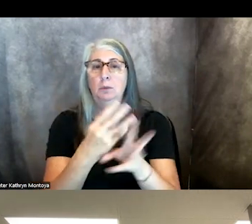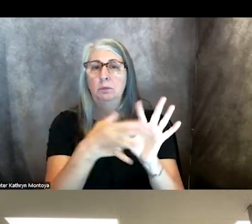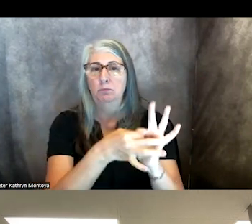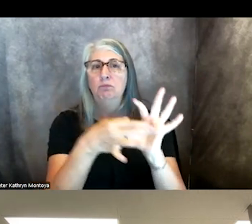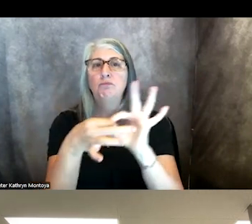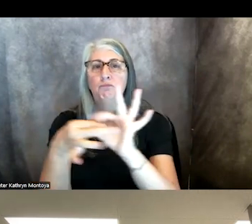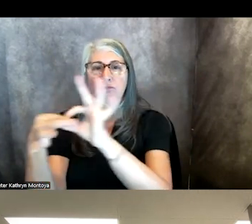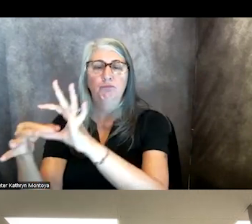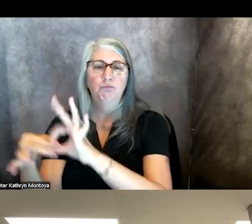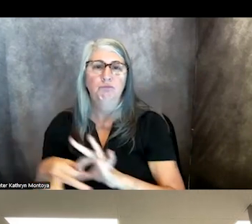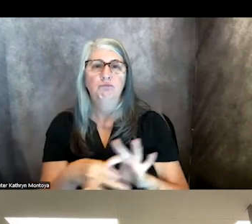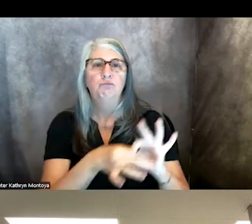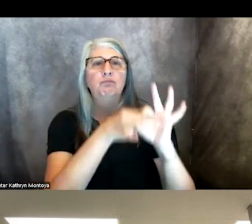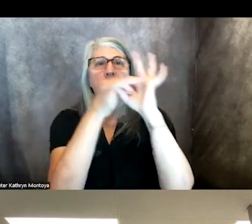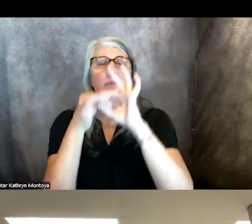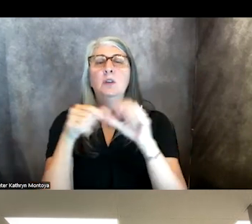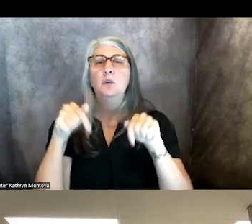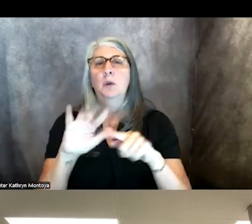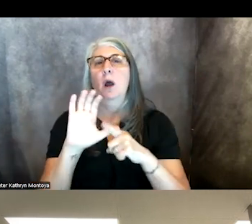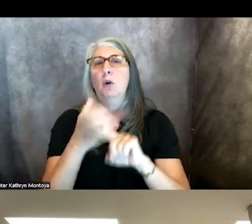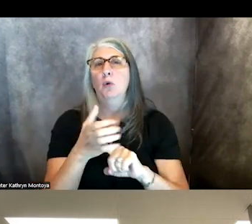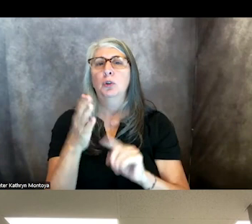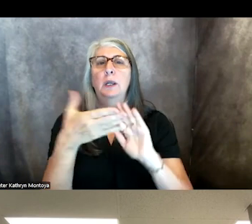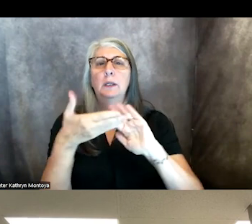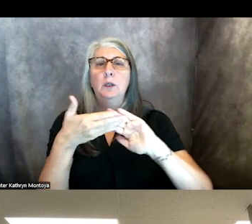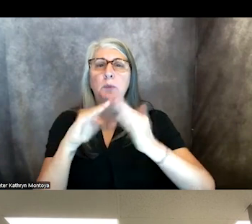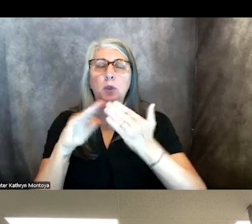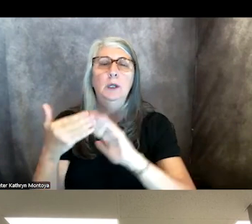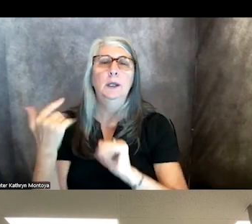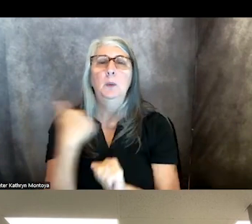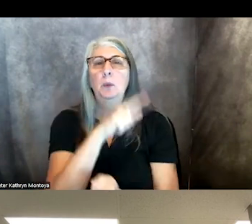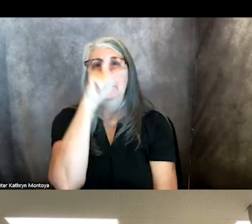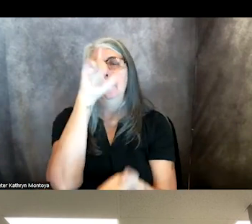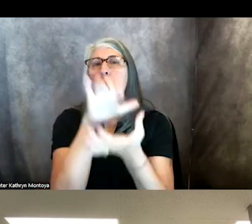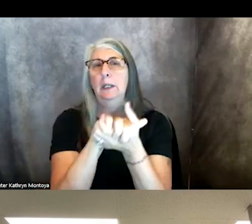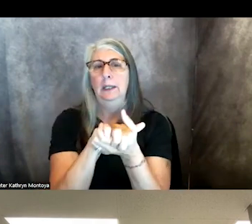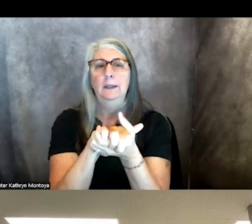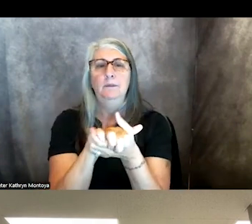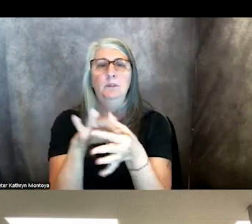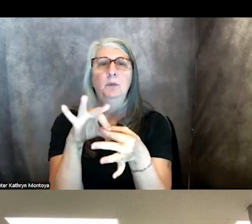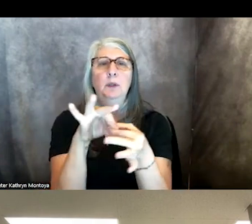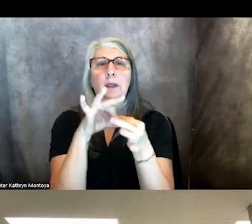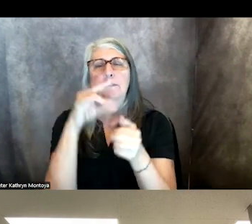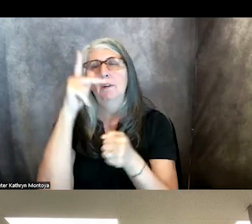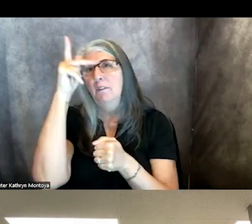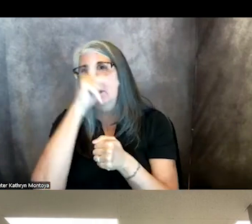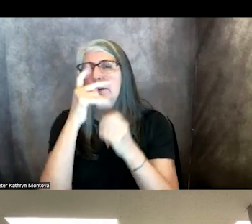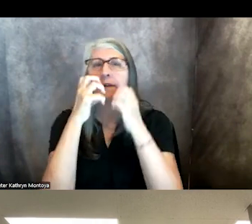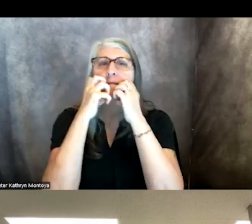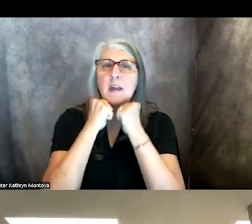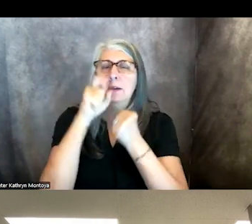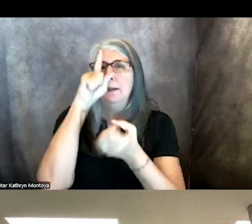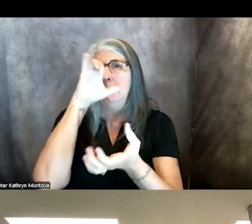our communities, we believe it to be a philosophy and value and belief of